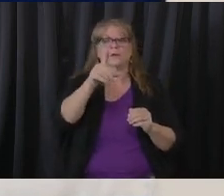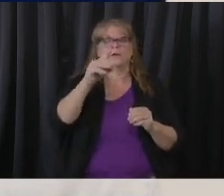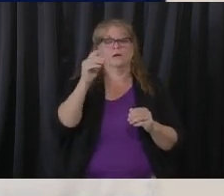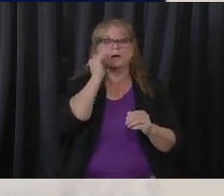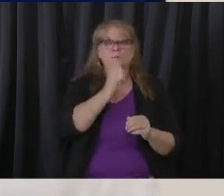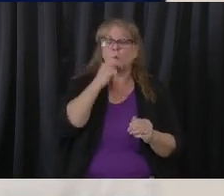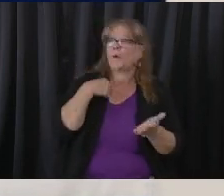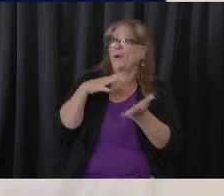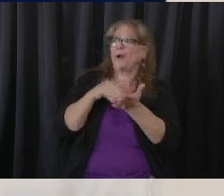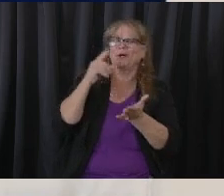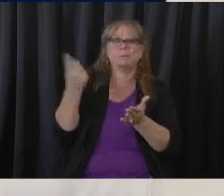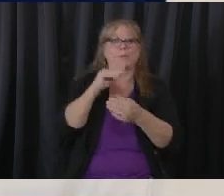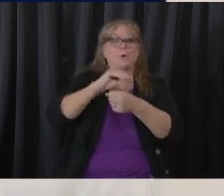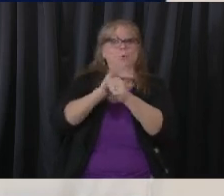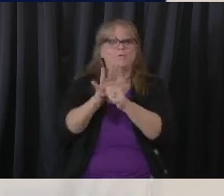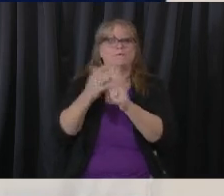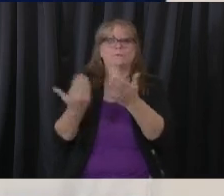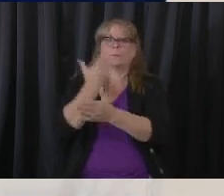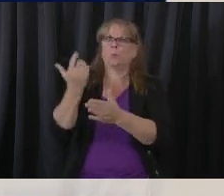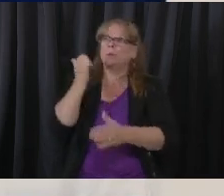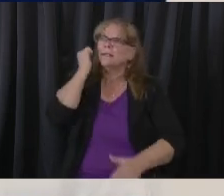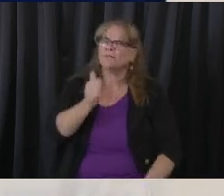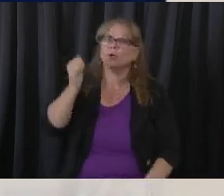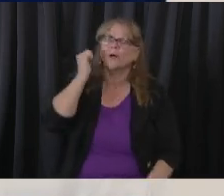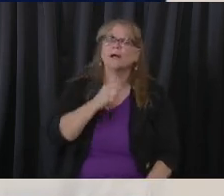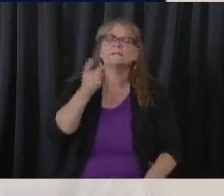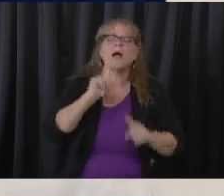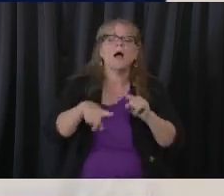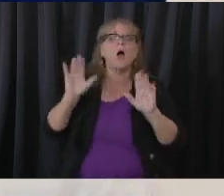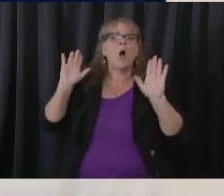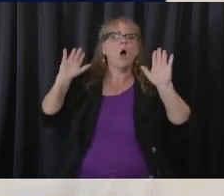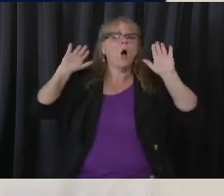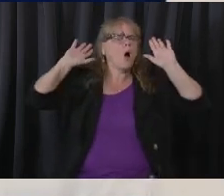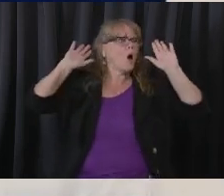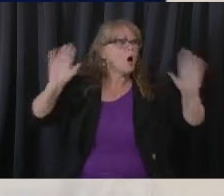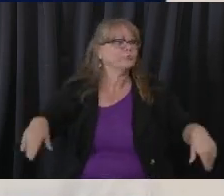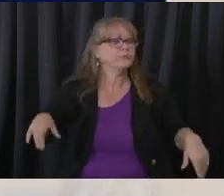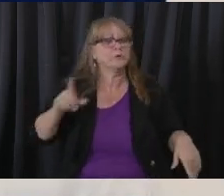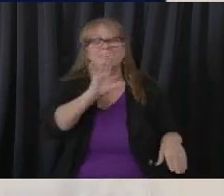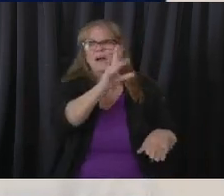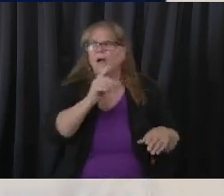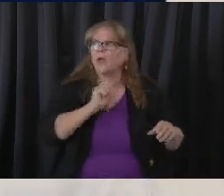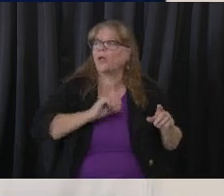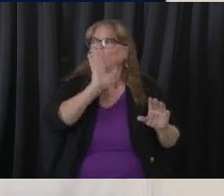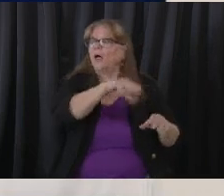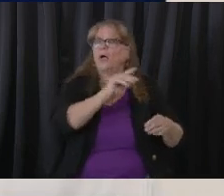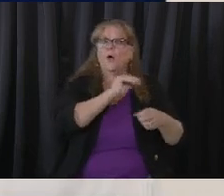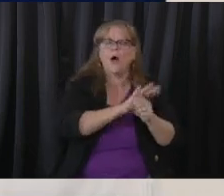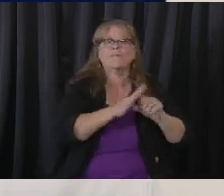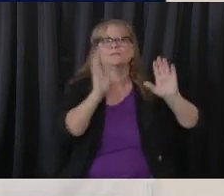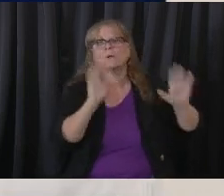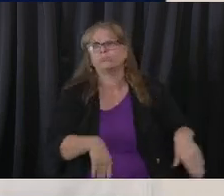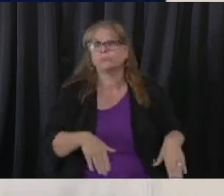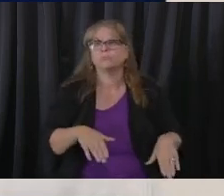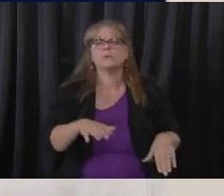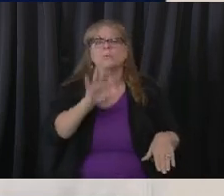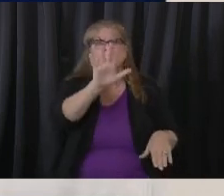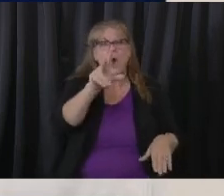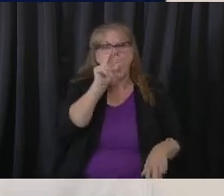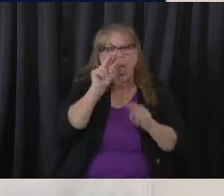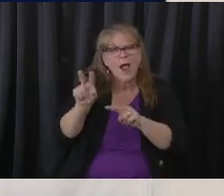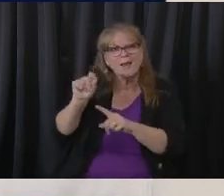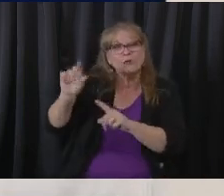news from Washington, from the White House, is just another reminder that none of us, even the President of the United States,